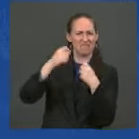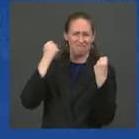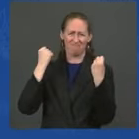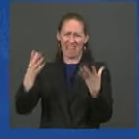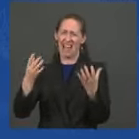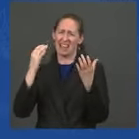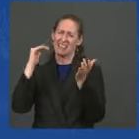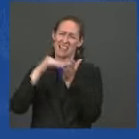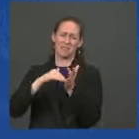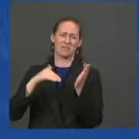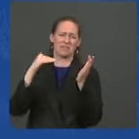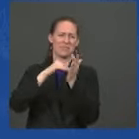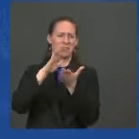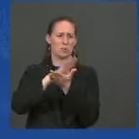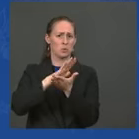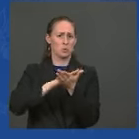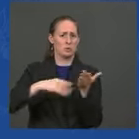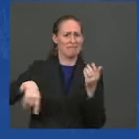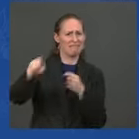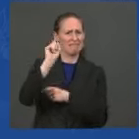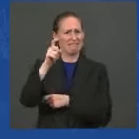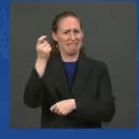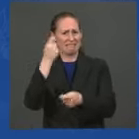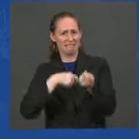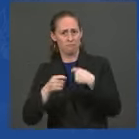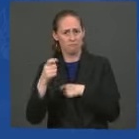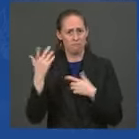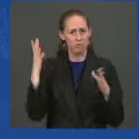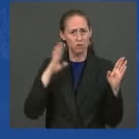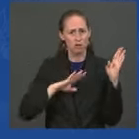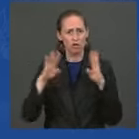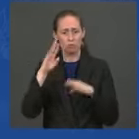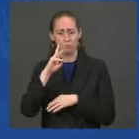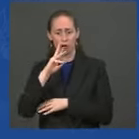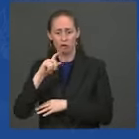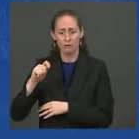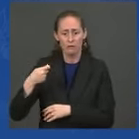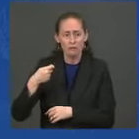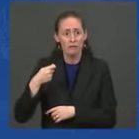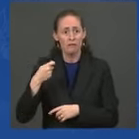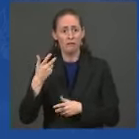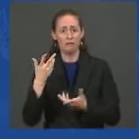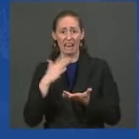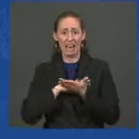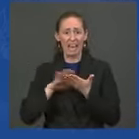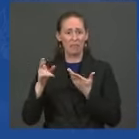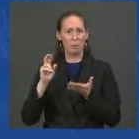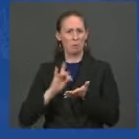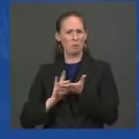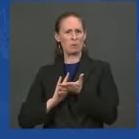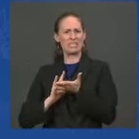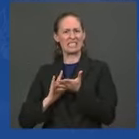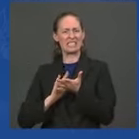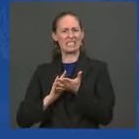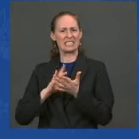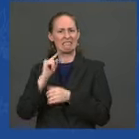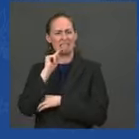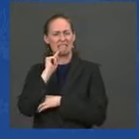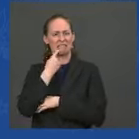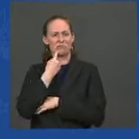got to be worried when you go to the water fountain, whether there's lead in the water and the children are being poisoned. You can turn on the faucets so that